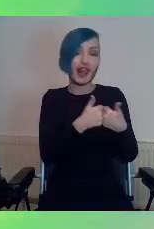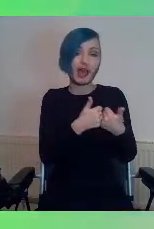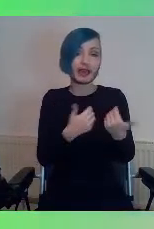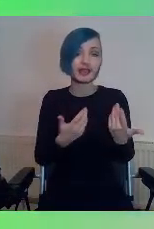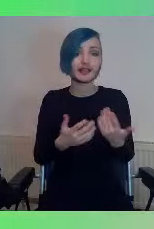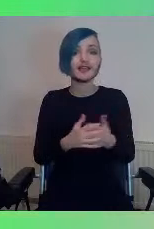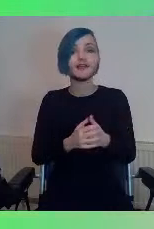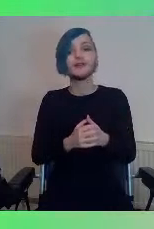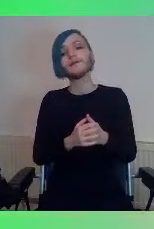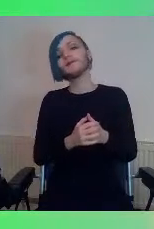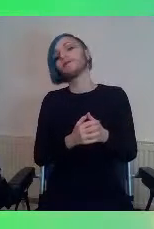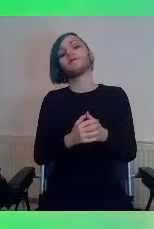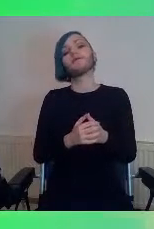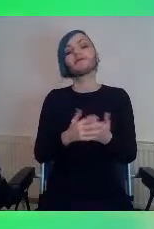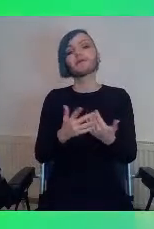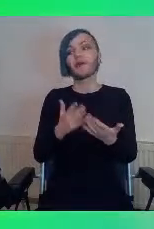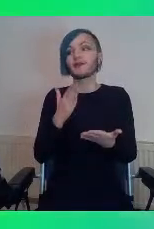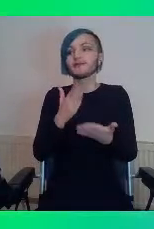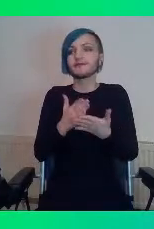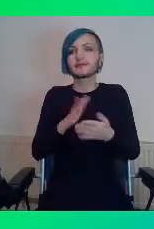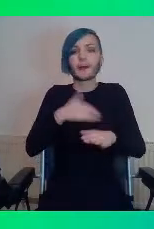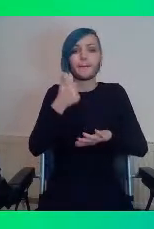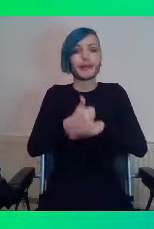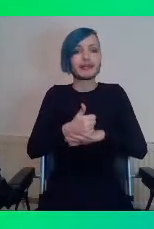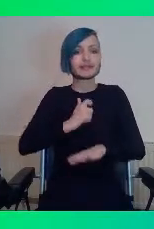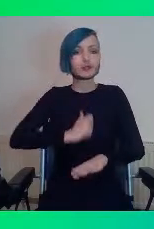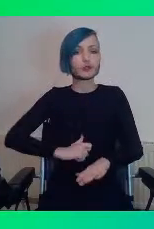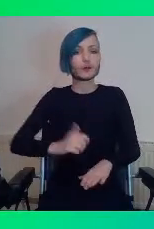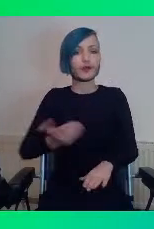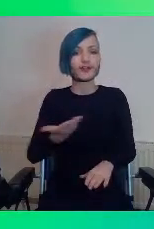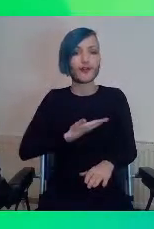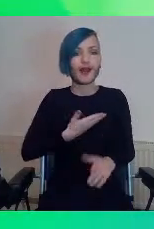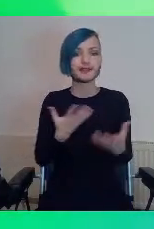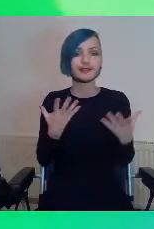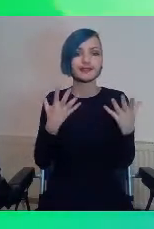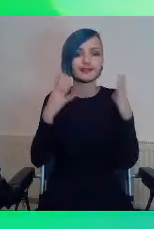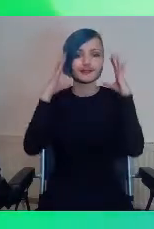human basic rights for sake.